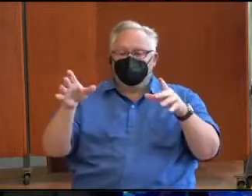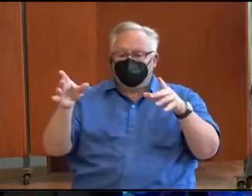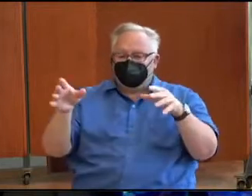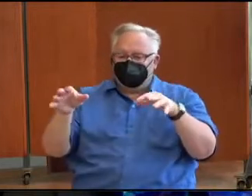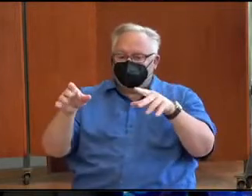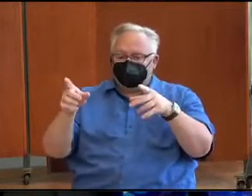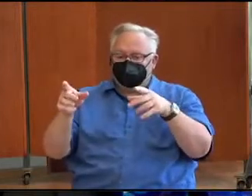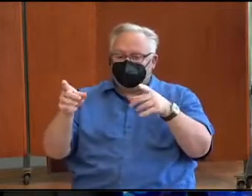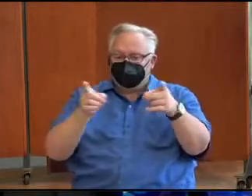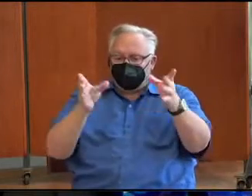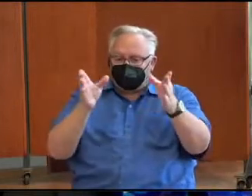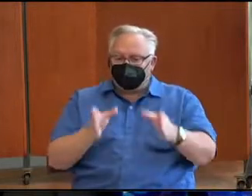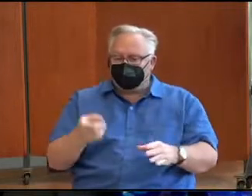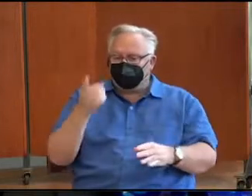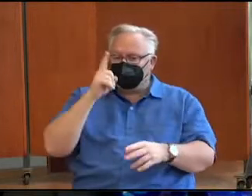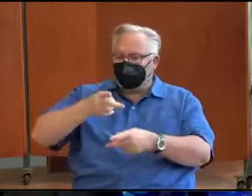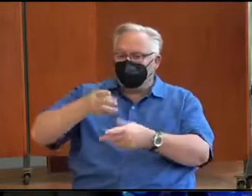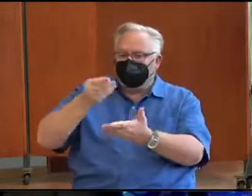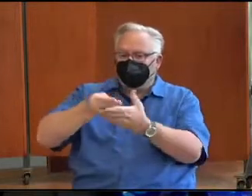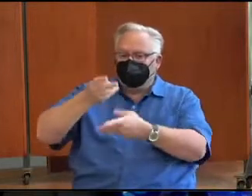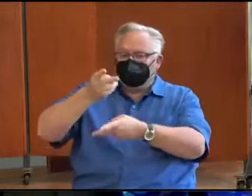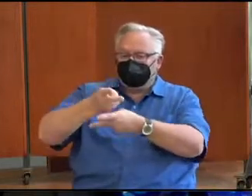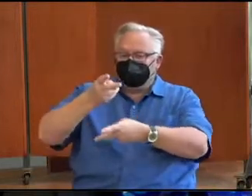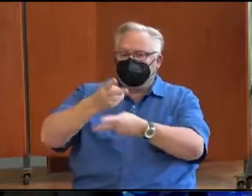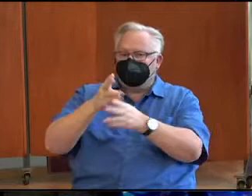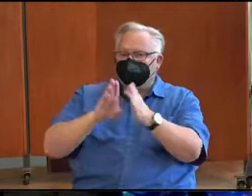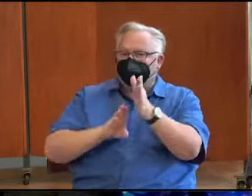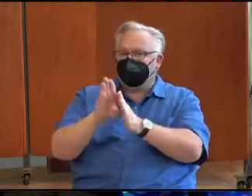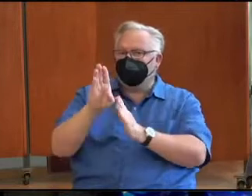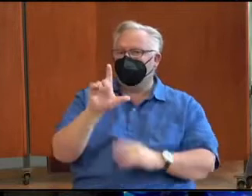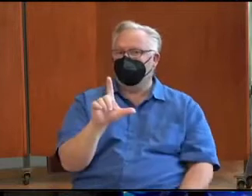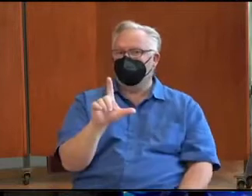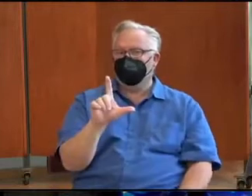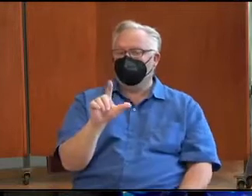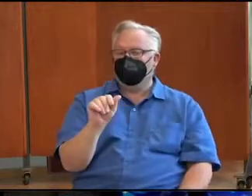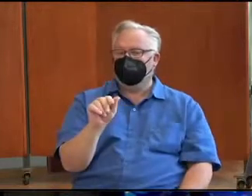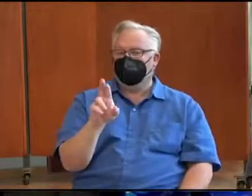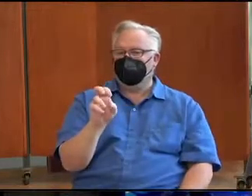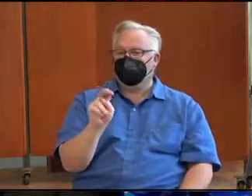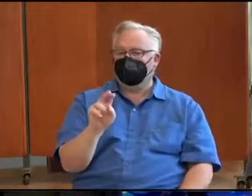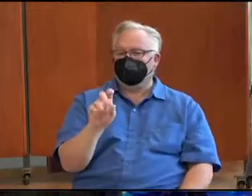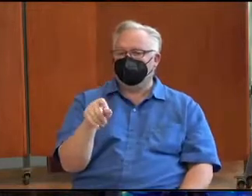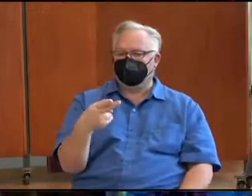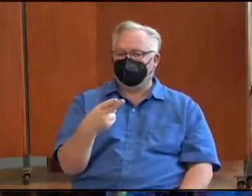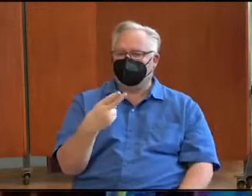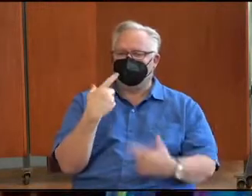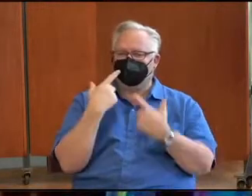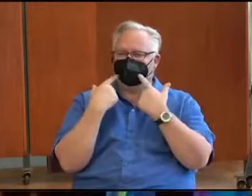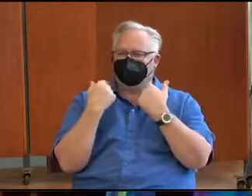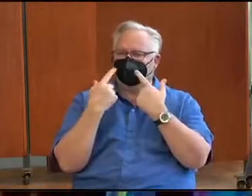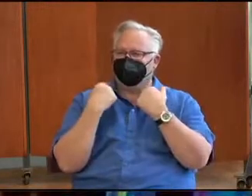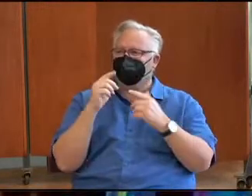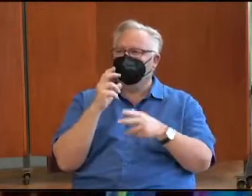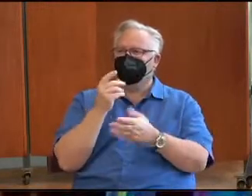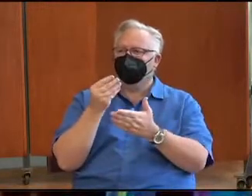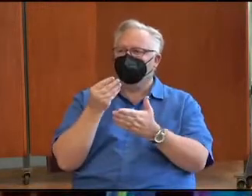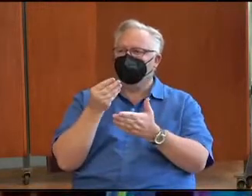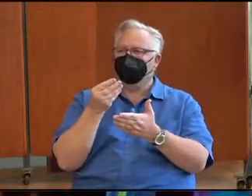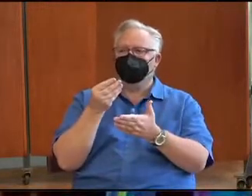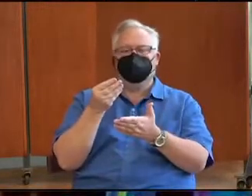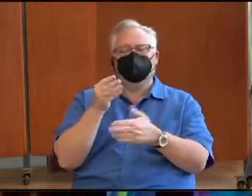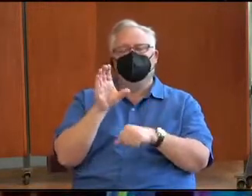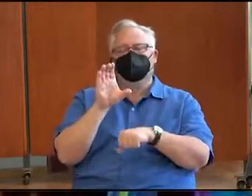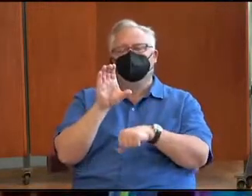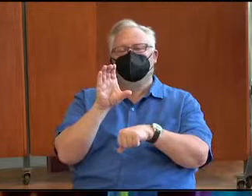of Stewardship and Development, Lauren Smith, and the Director of Congregational Giving, Val Weller, are both in the house,